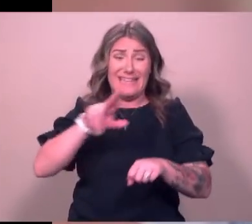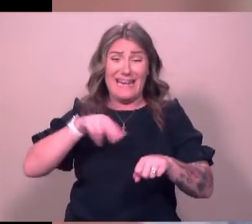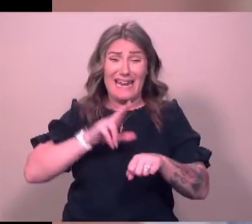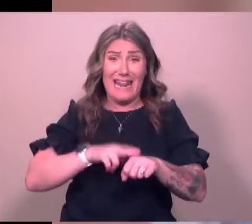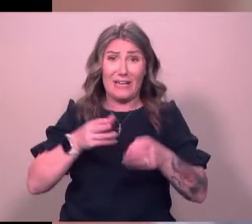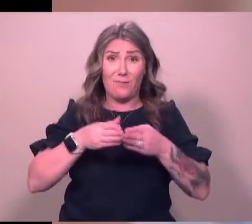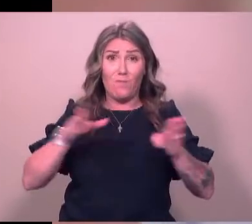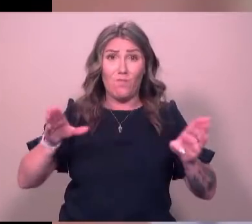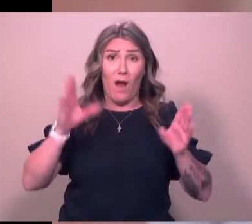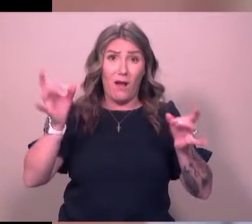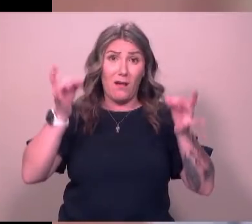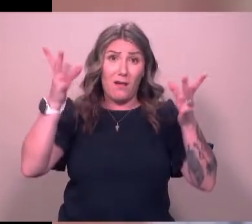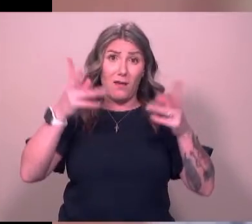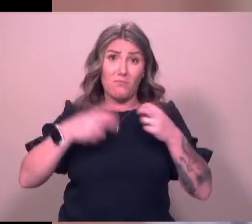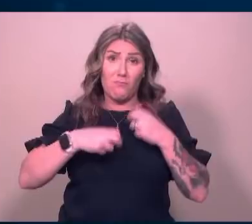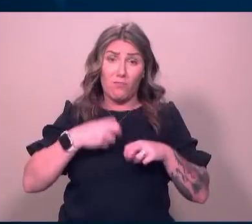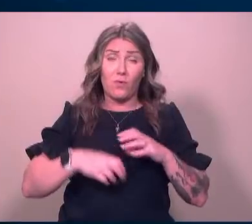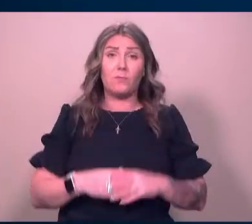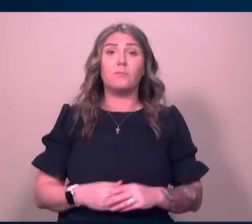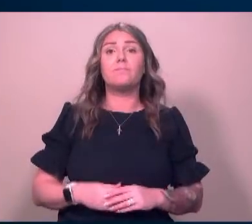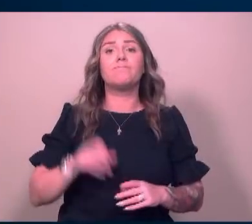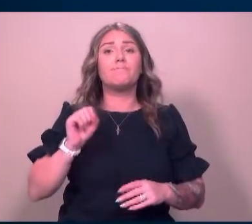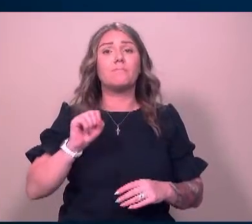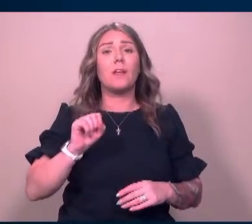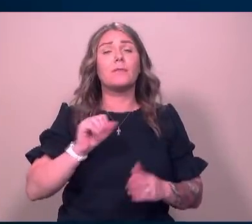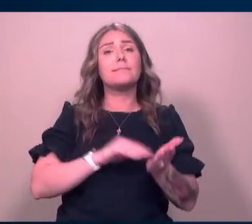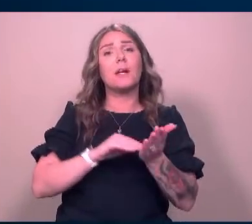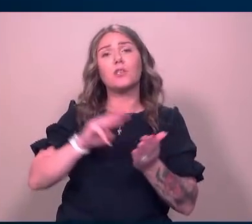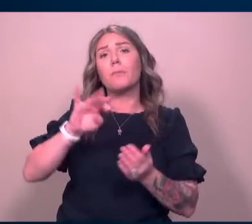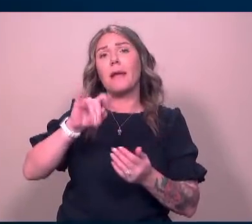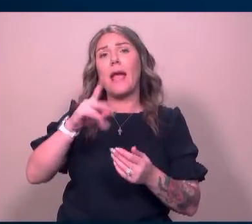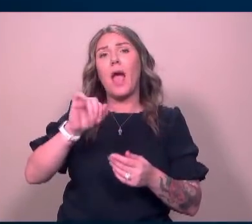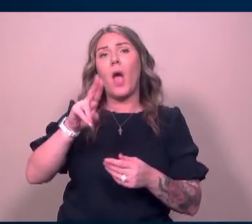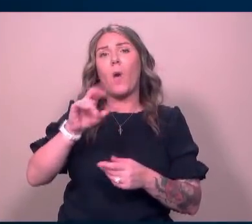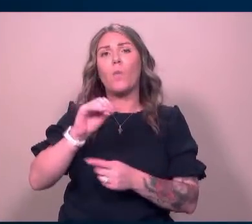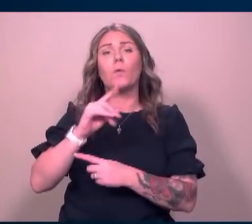nationwide crisis. Yep, Dr. McGow, thoughts?